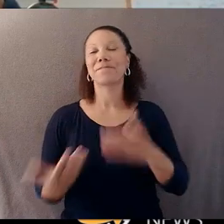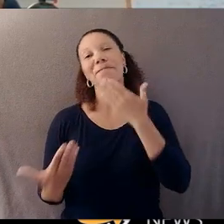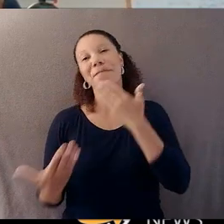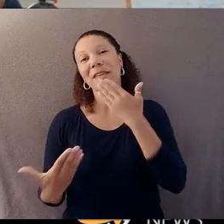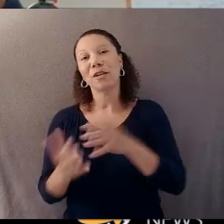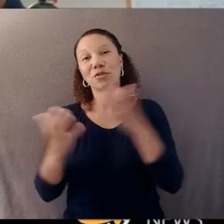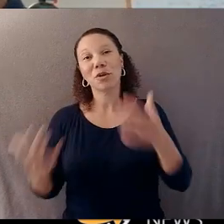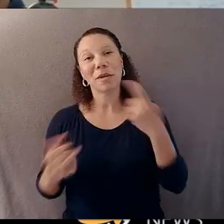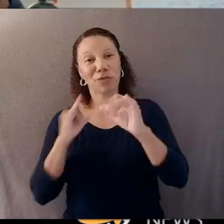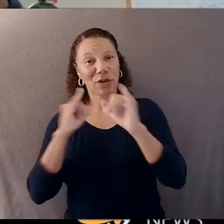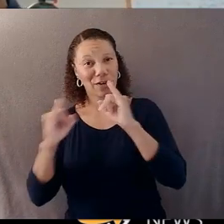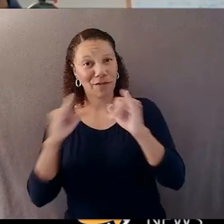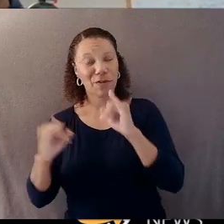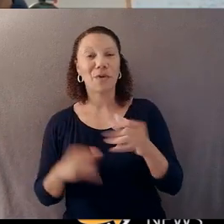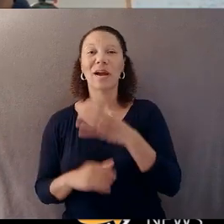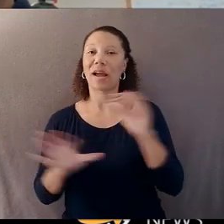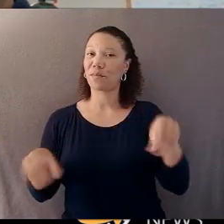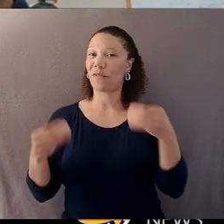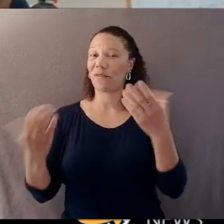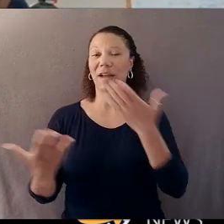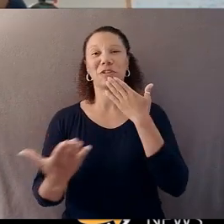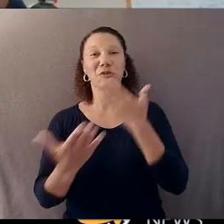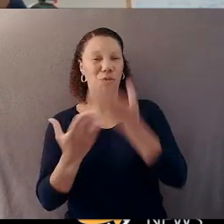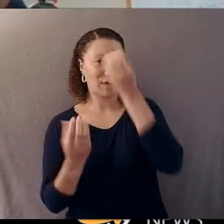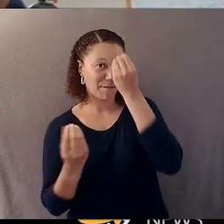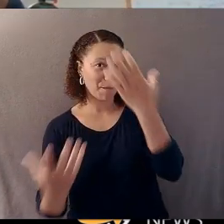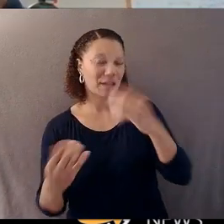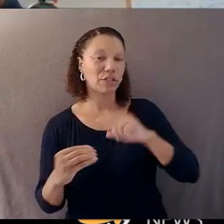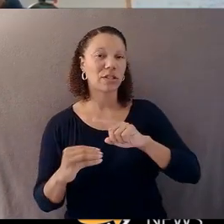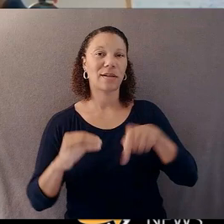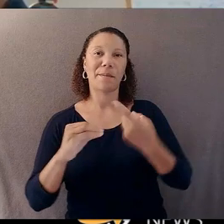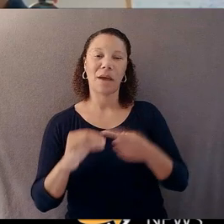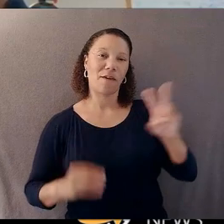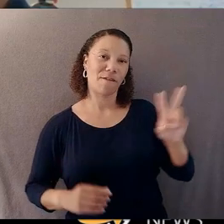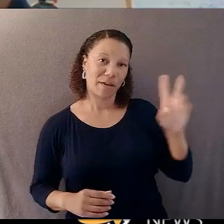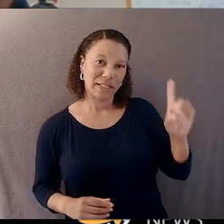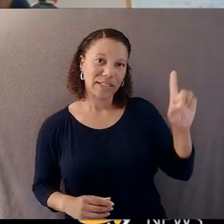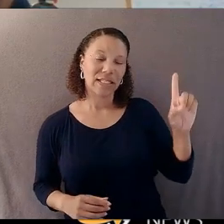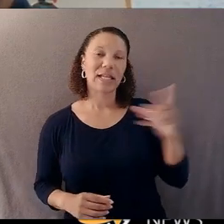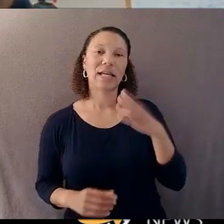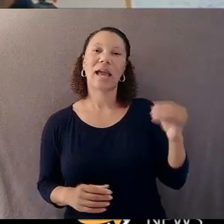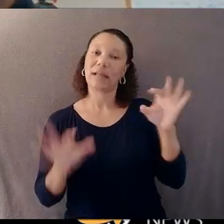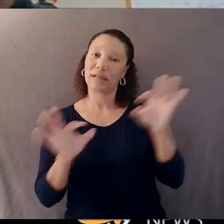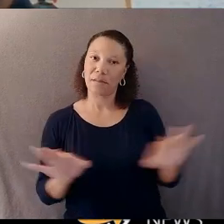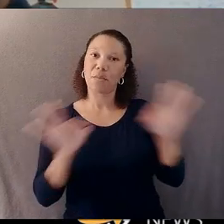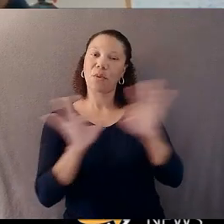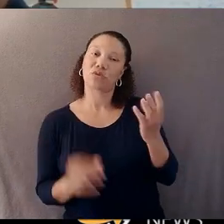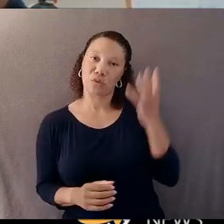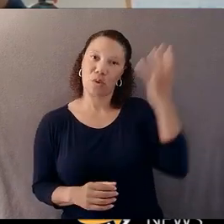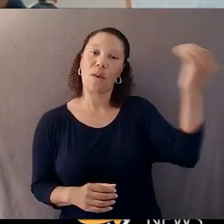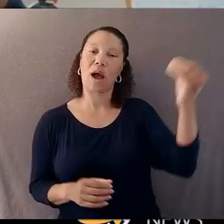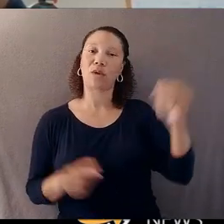for joining us and providing a lot of good insight on vitamin D and the importance of getting out